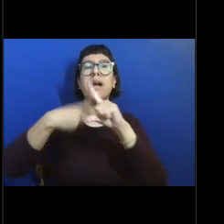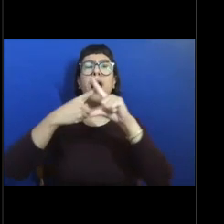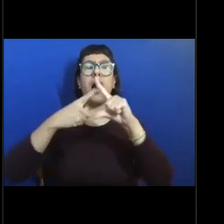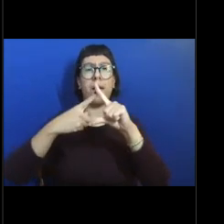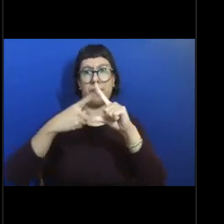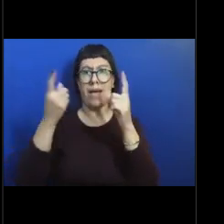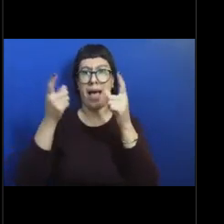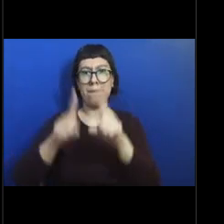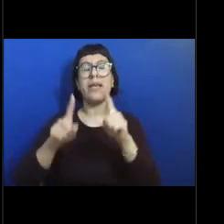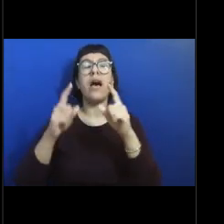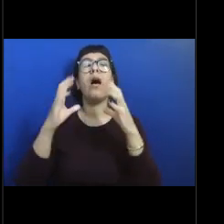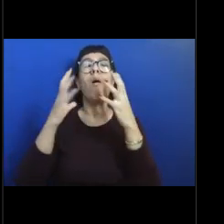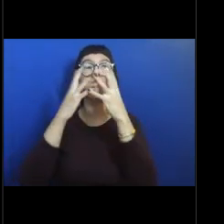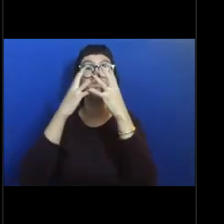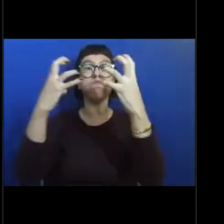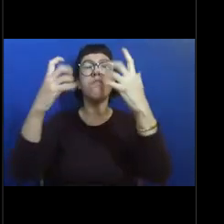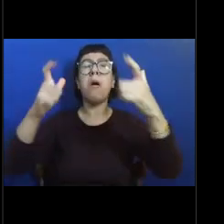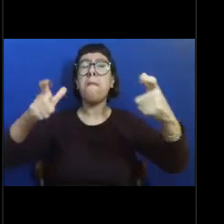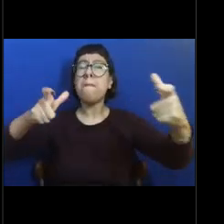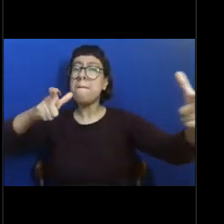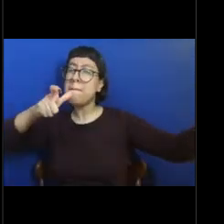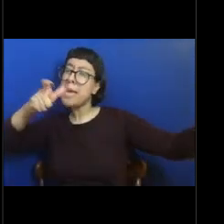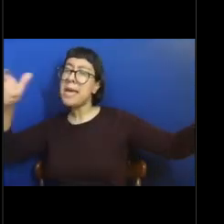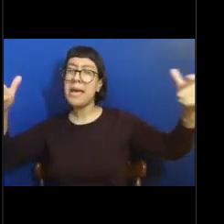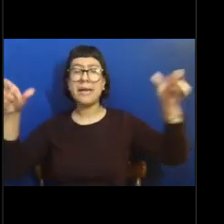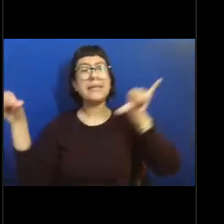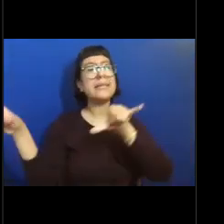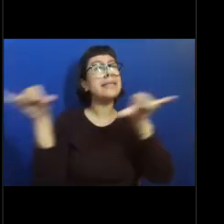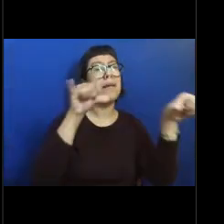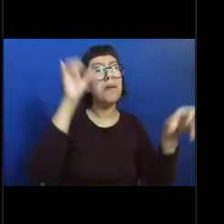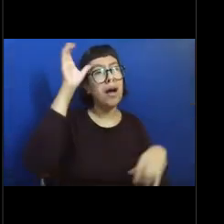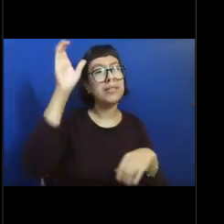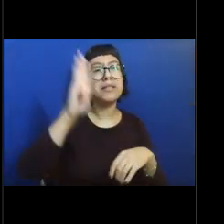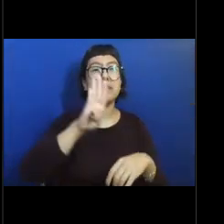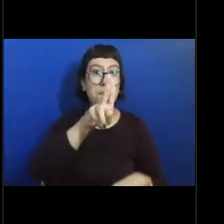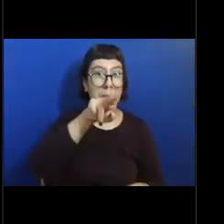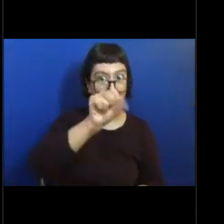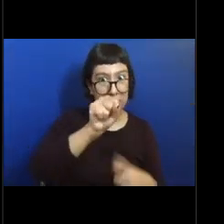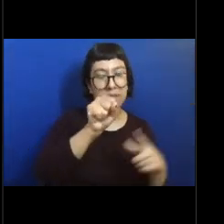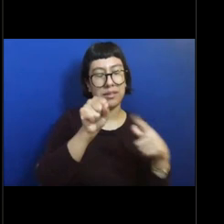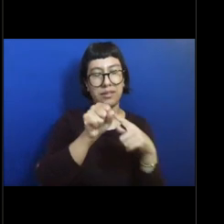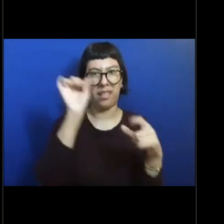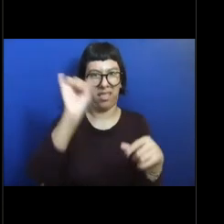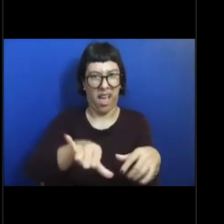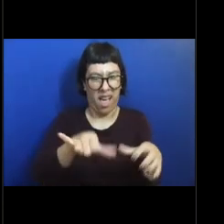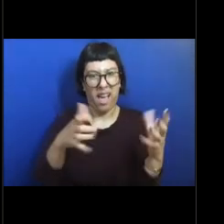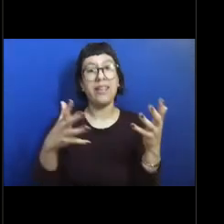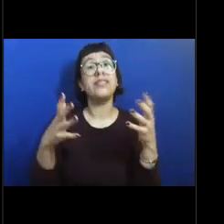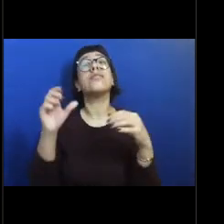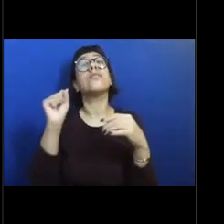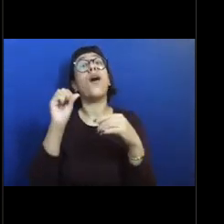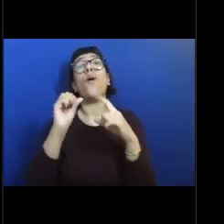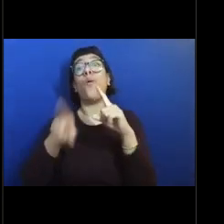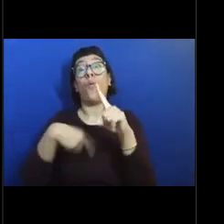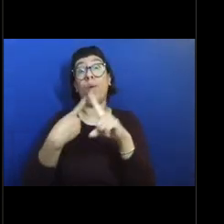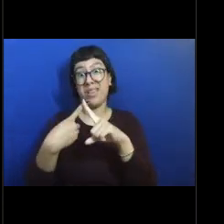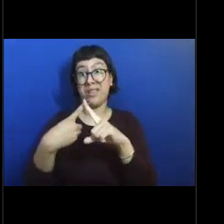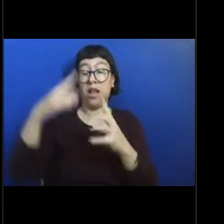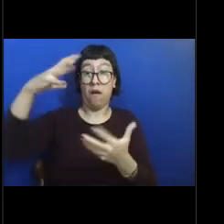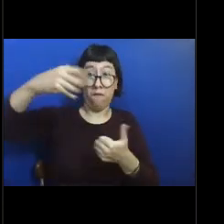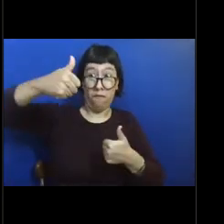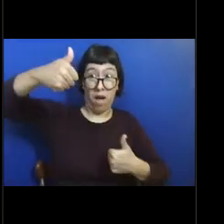then it will pop. And so you want the weather instrument to be pretty far away from the balloon so that the balloon doesn't mess up the readings.